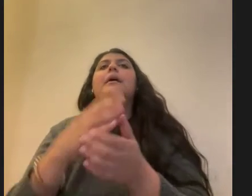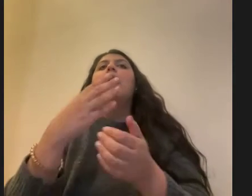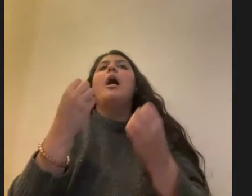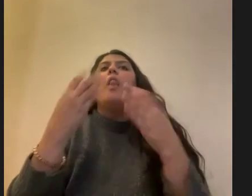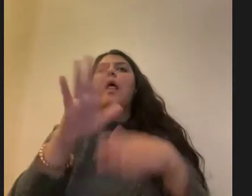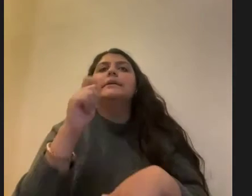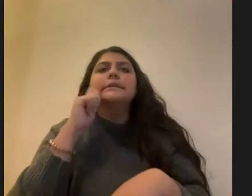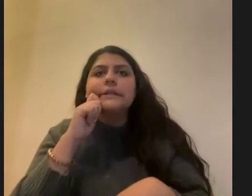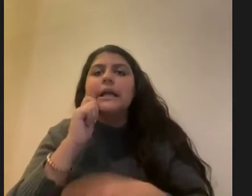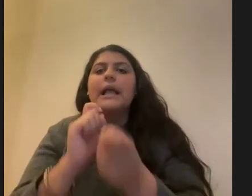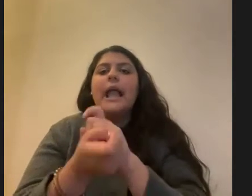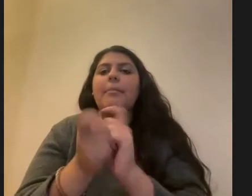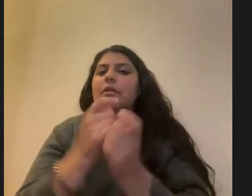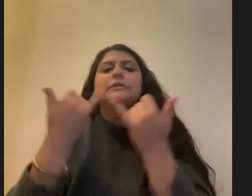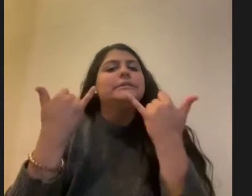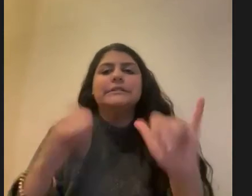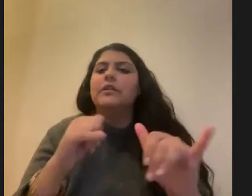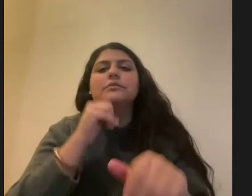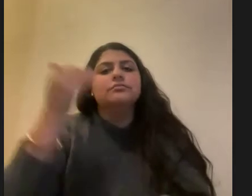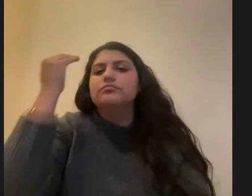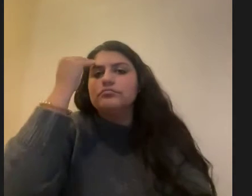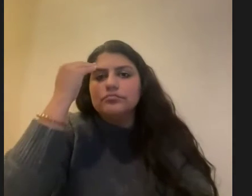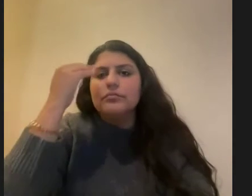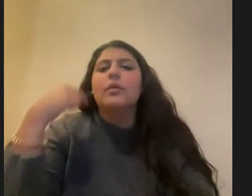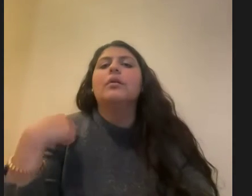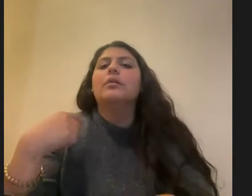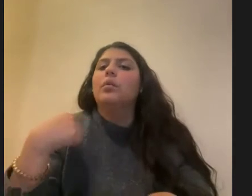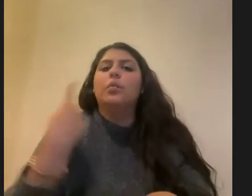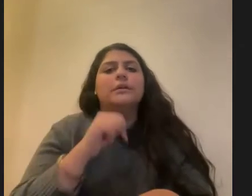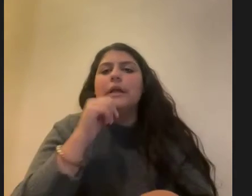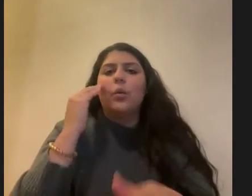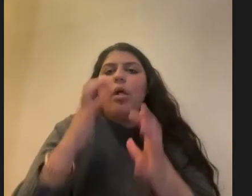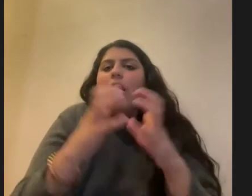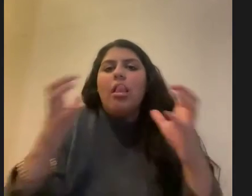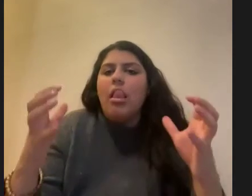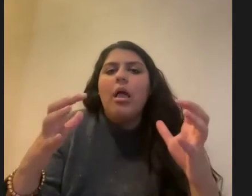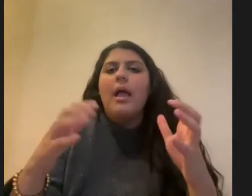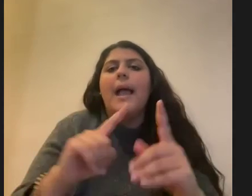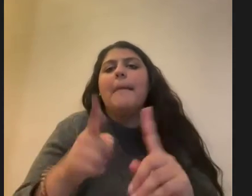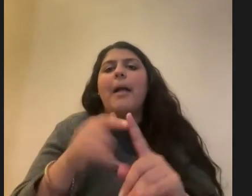camouflage is still a big mystery to us. We don't know a lot of how it's actually happening.